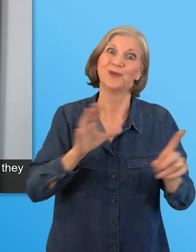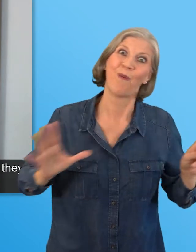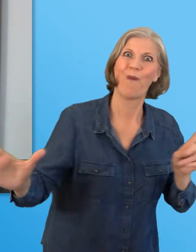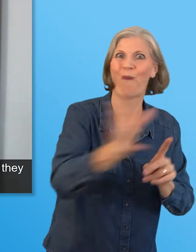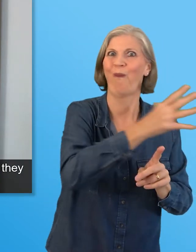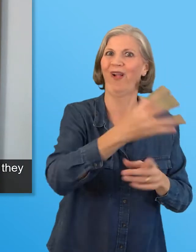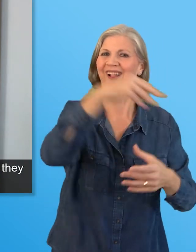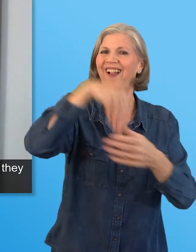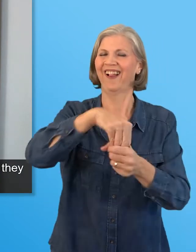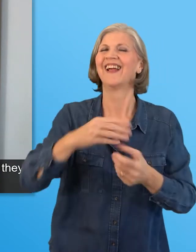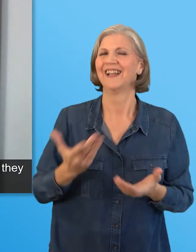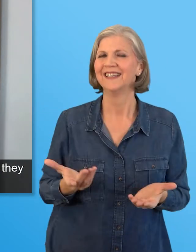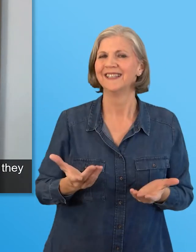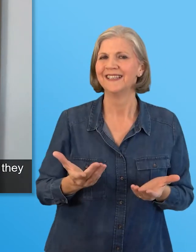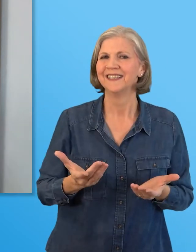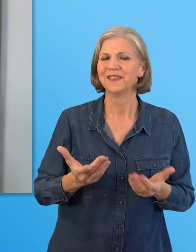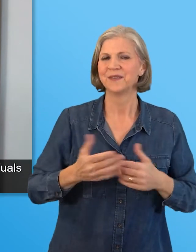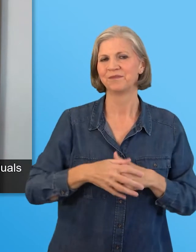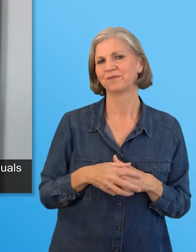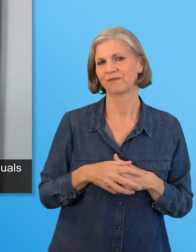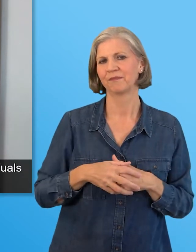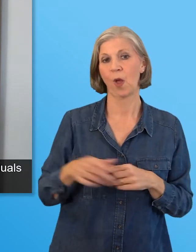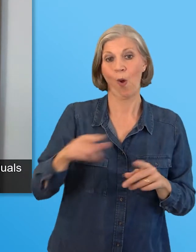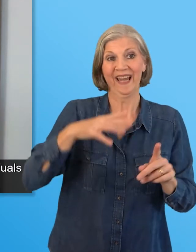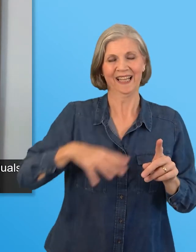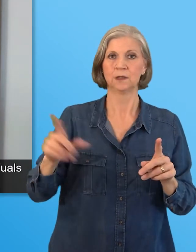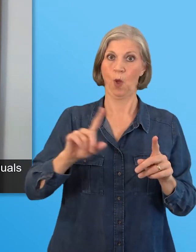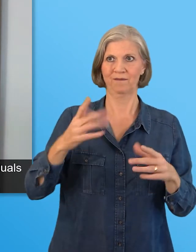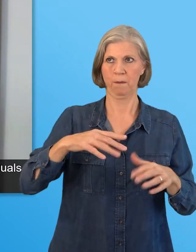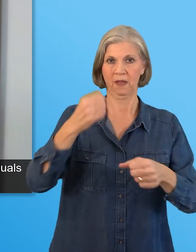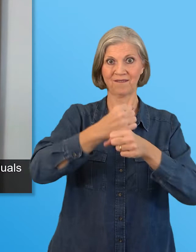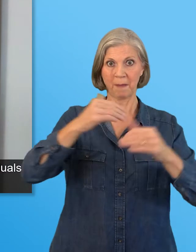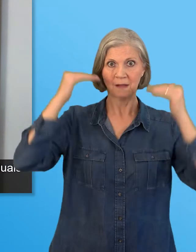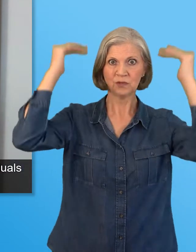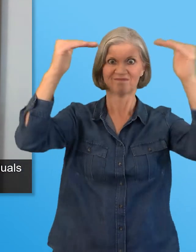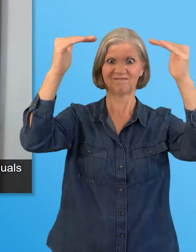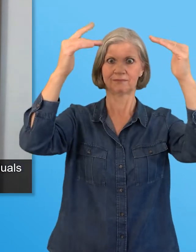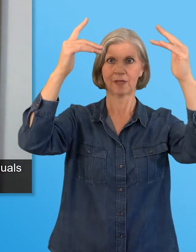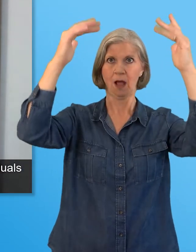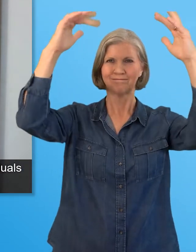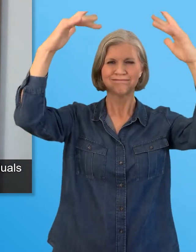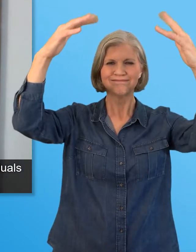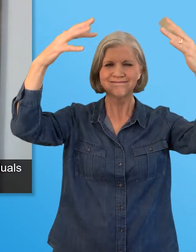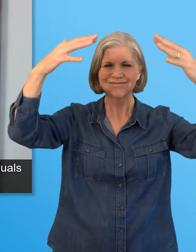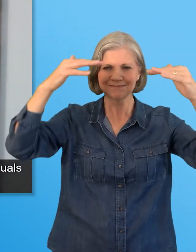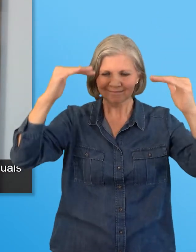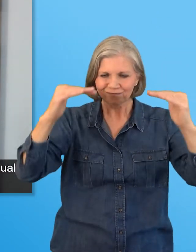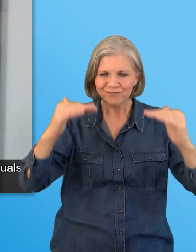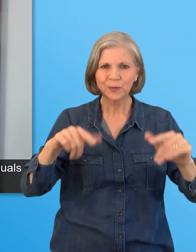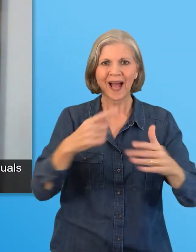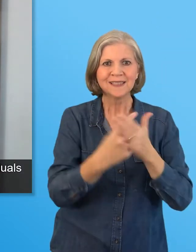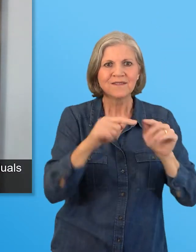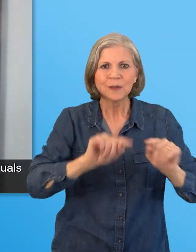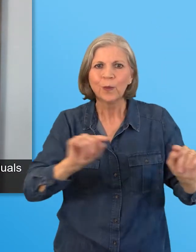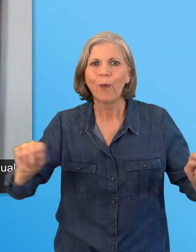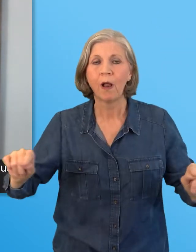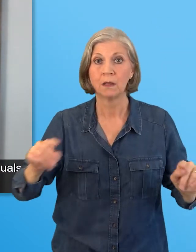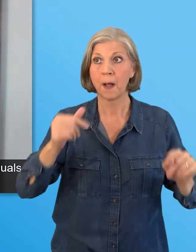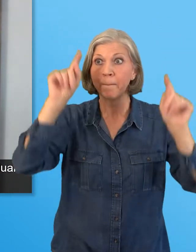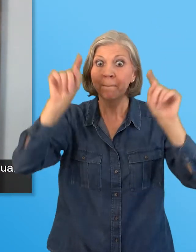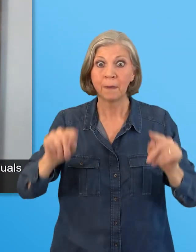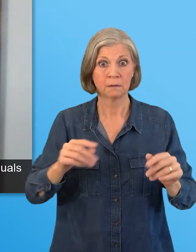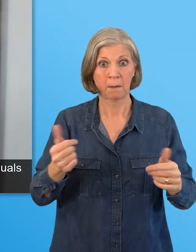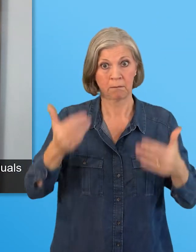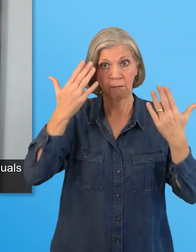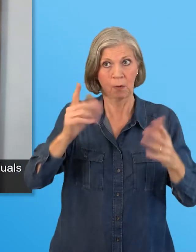they apply to all people. And that needs to be at all levels, so from top of government down to